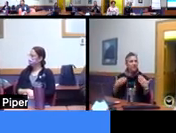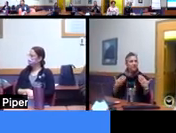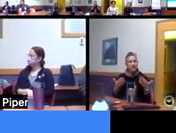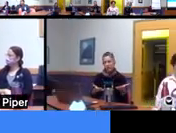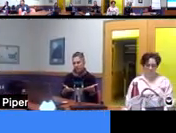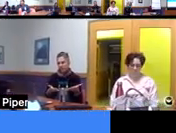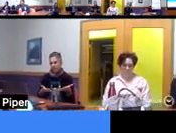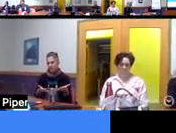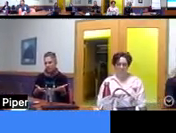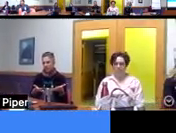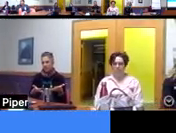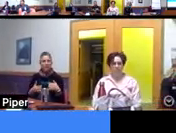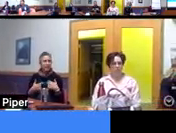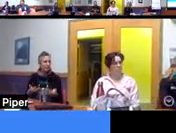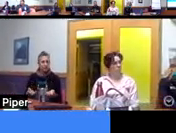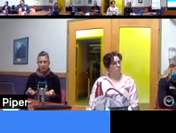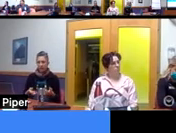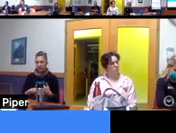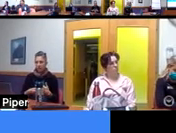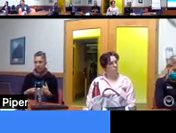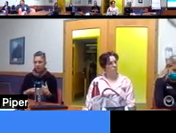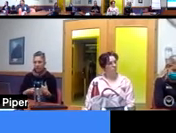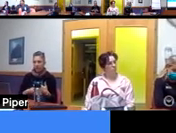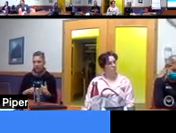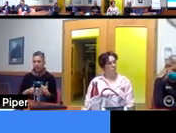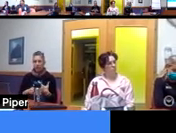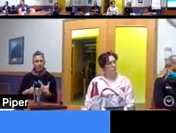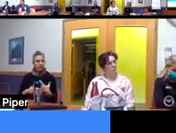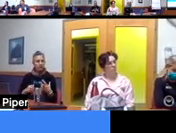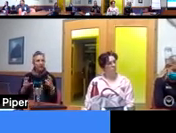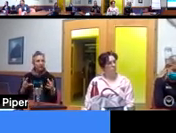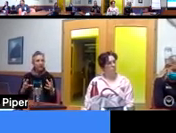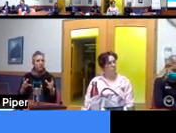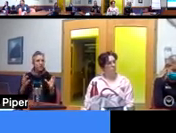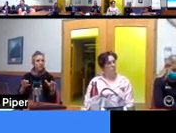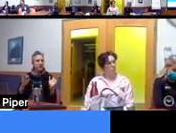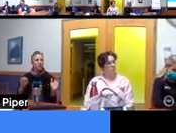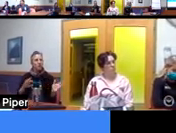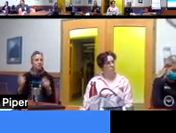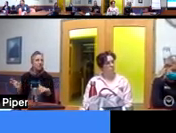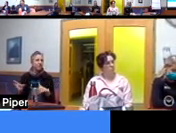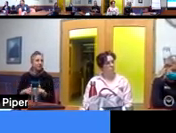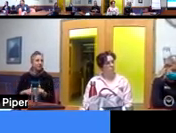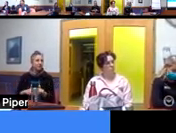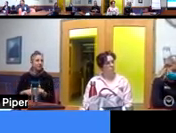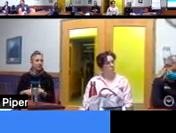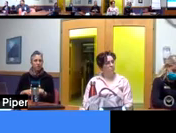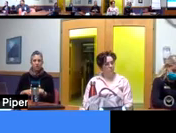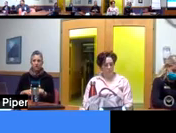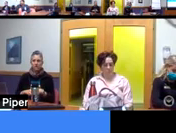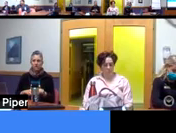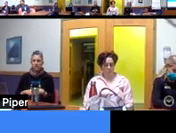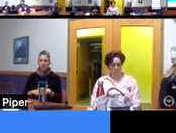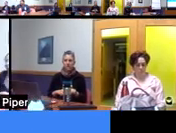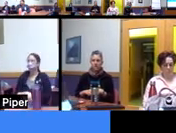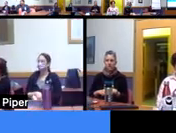for them to have their input about what they think would be helpful and allowing the patient to have their own experience of